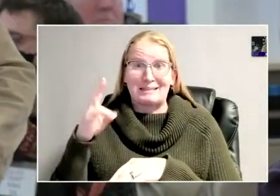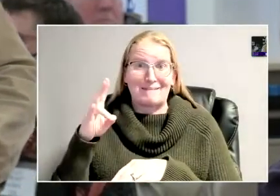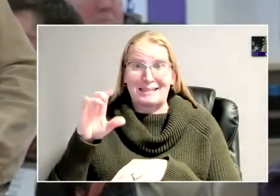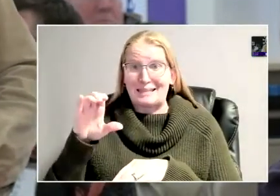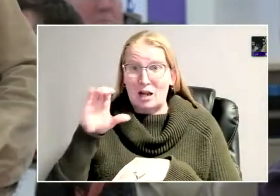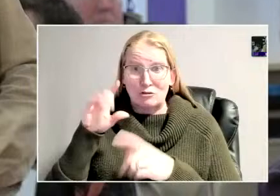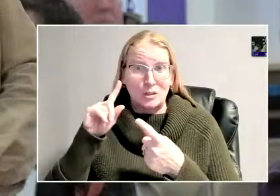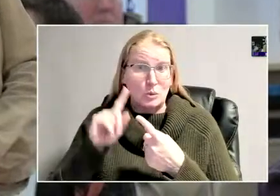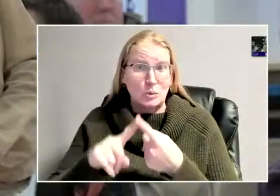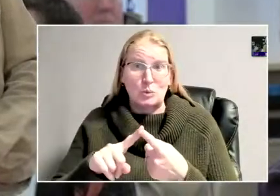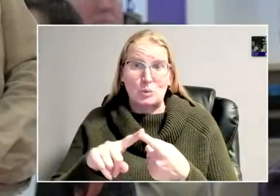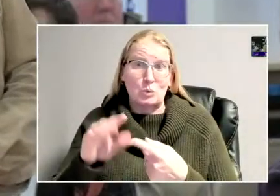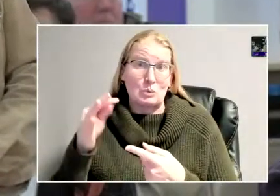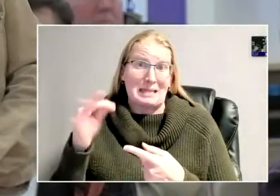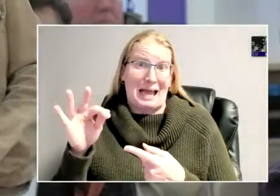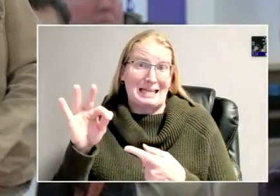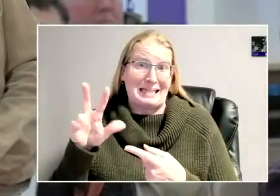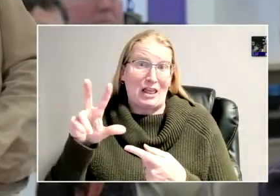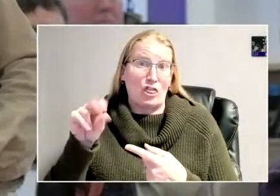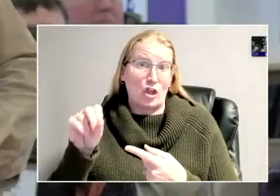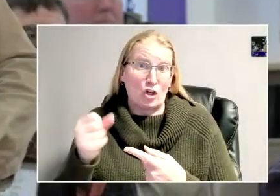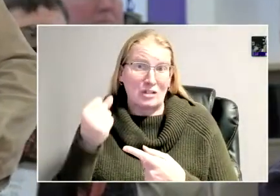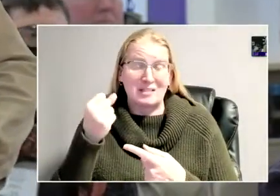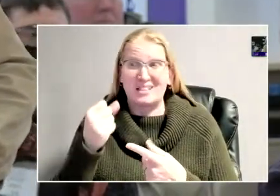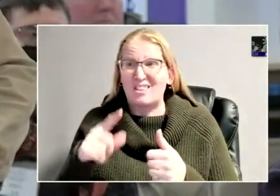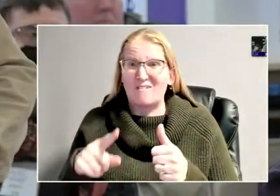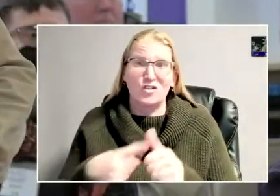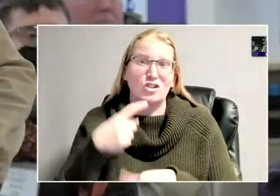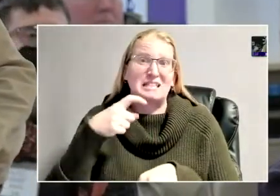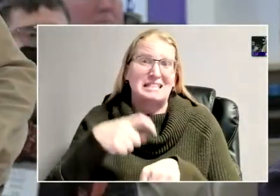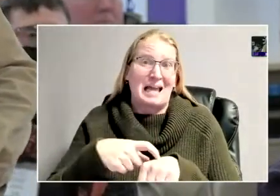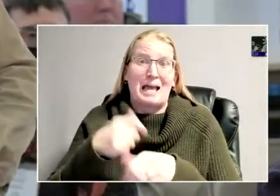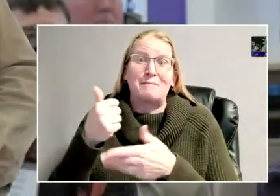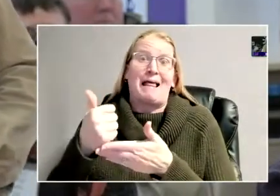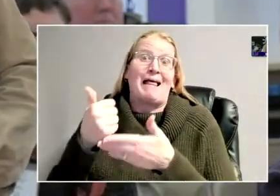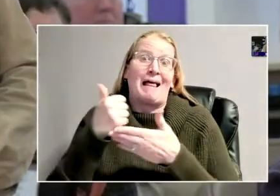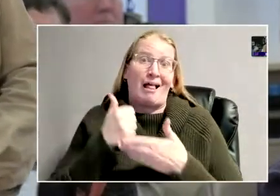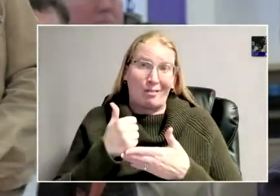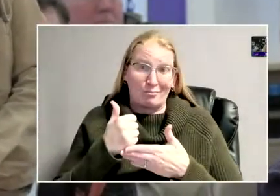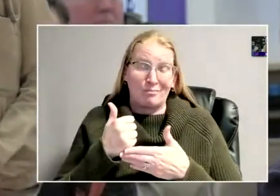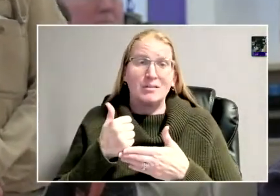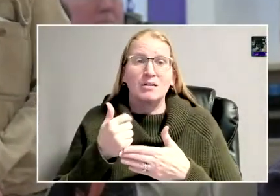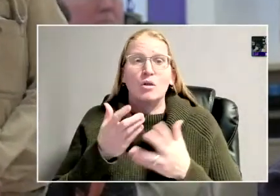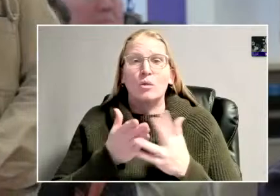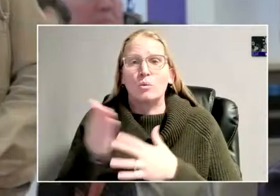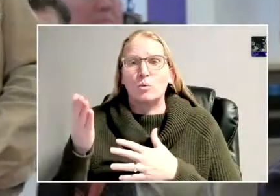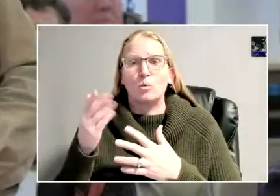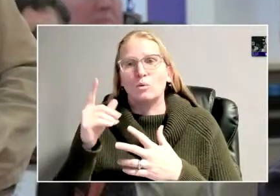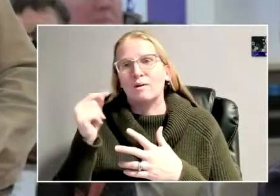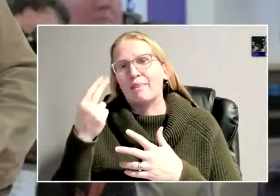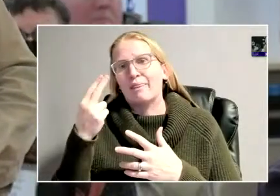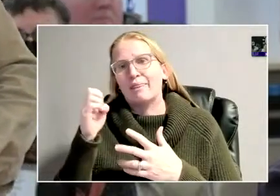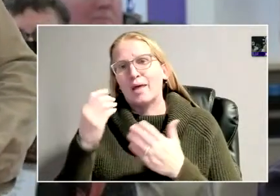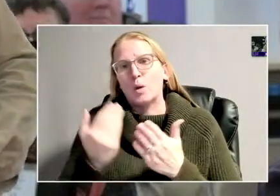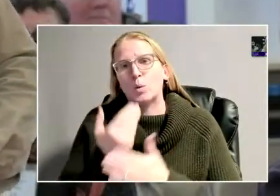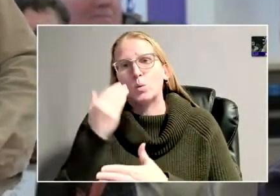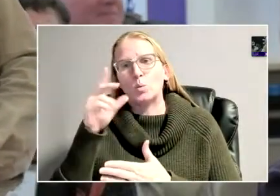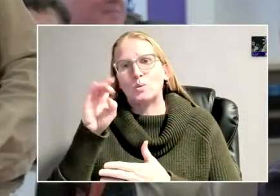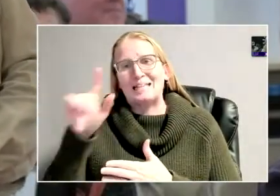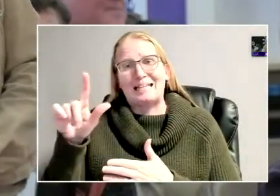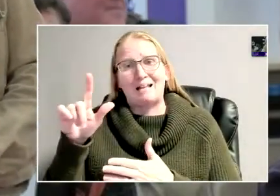1930s the first help we ever got was through the new deal and that was very